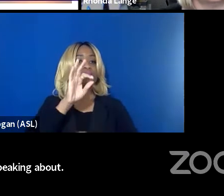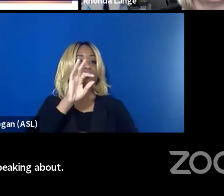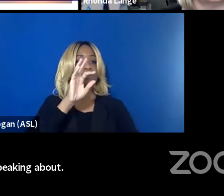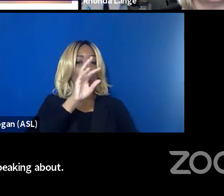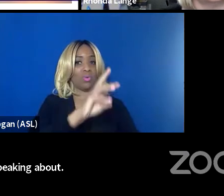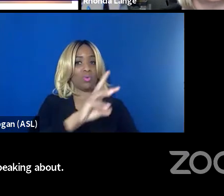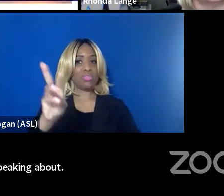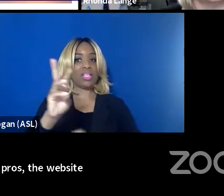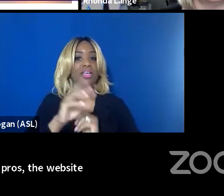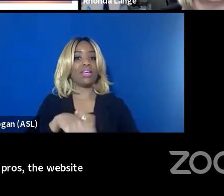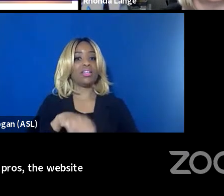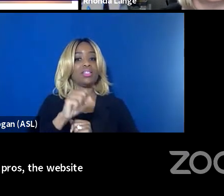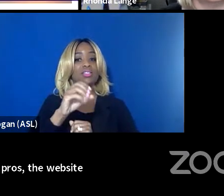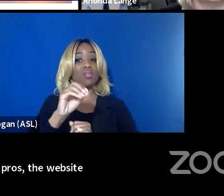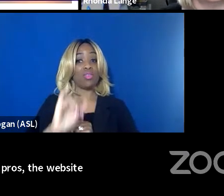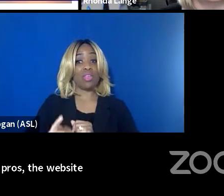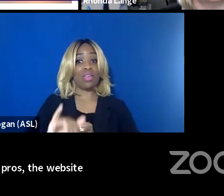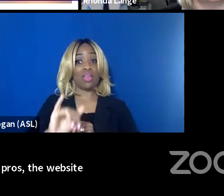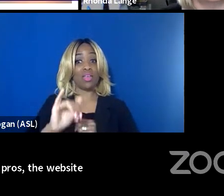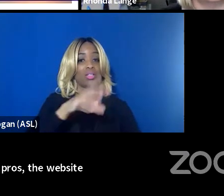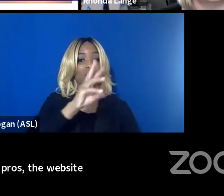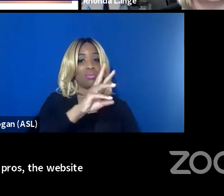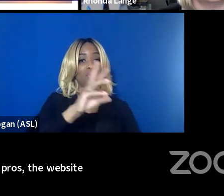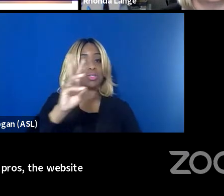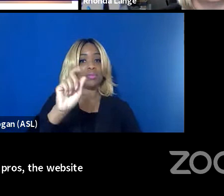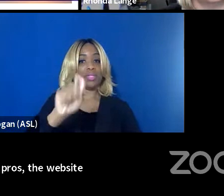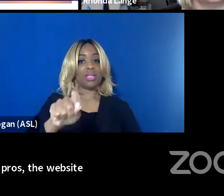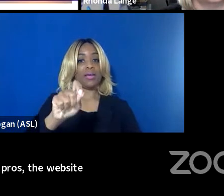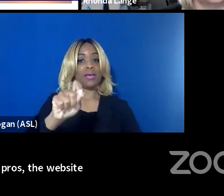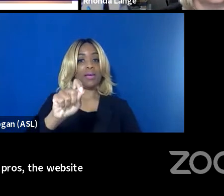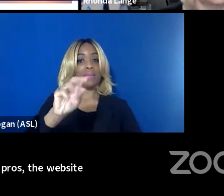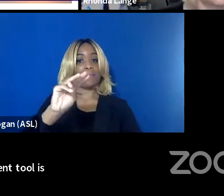public comment tool is